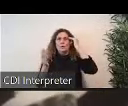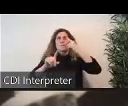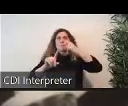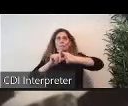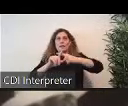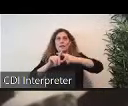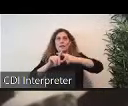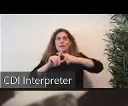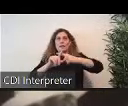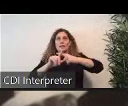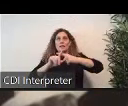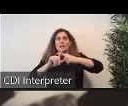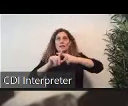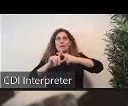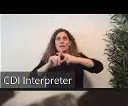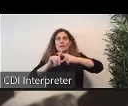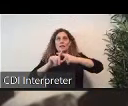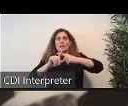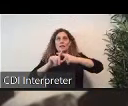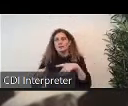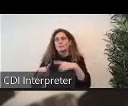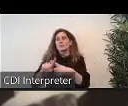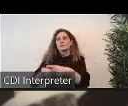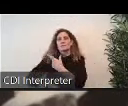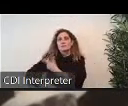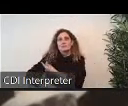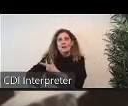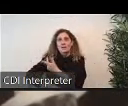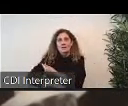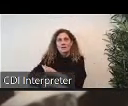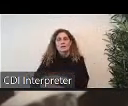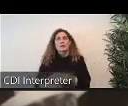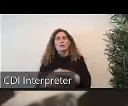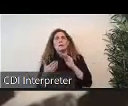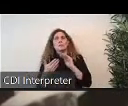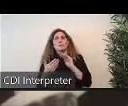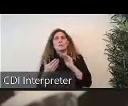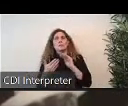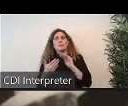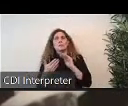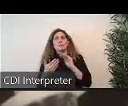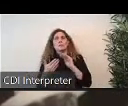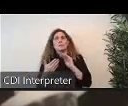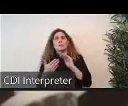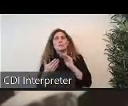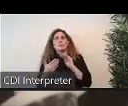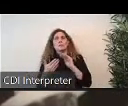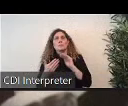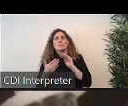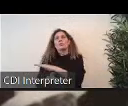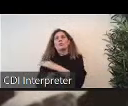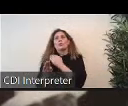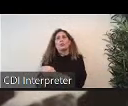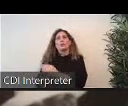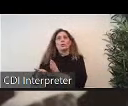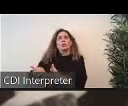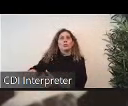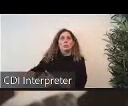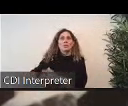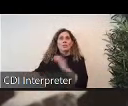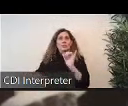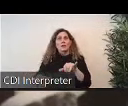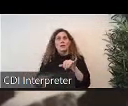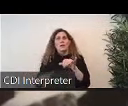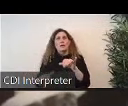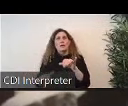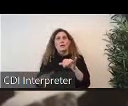communities that have both been historically and currently seeing the barriers. But more than $3 million of this will go towards efforts